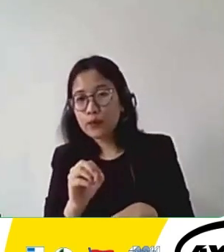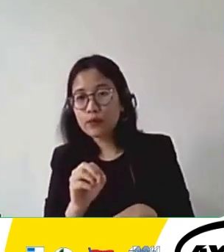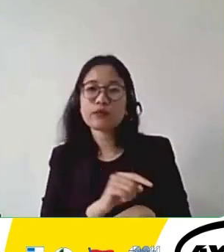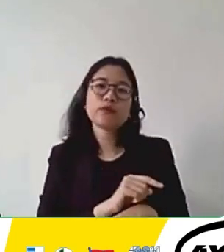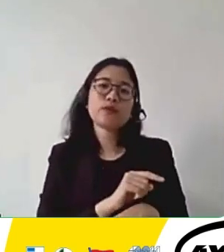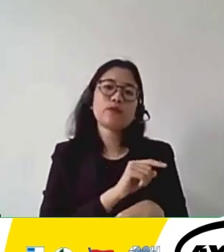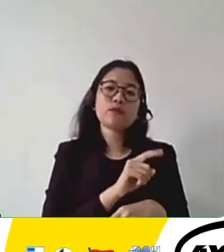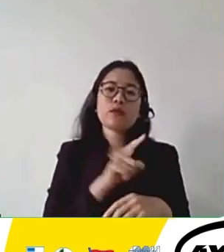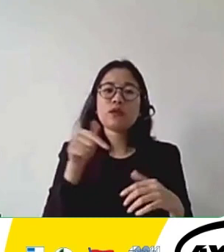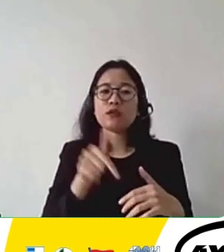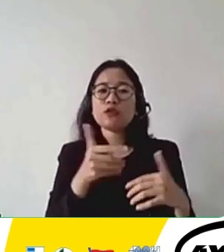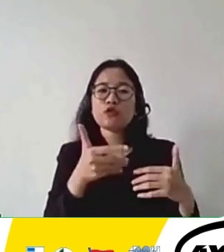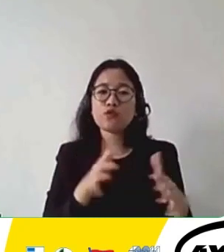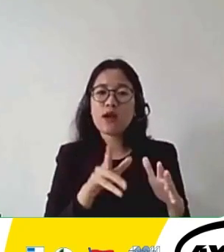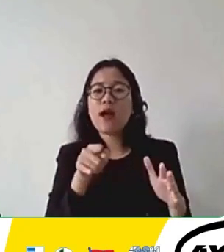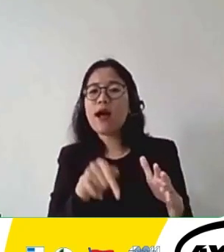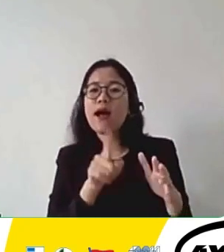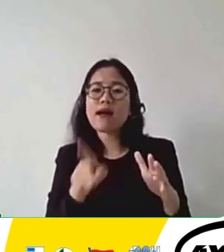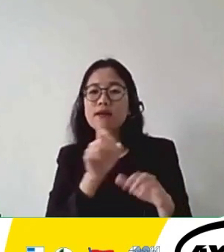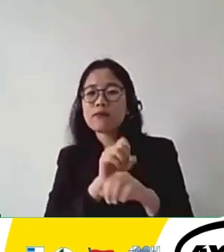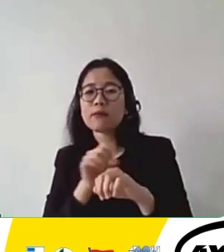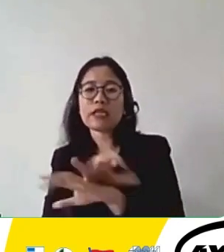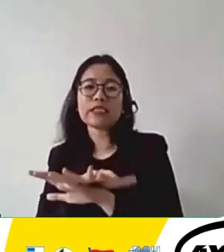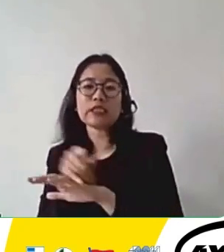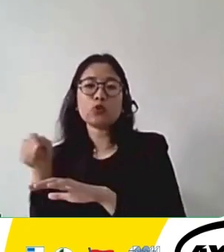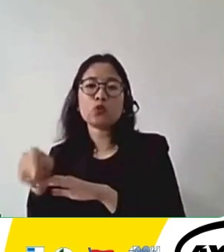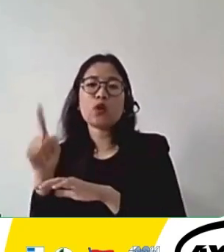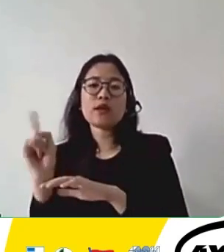that the decreasing of